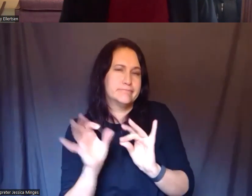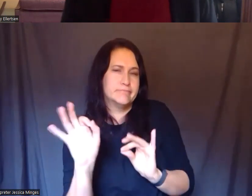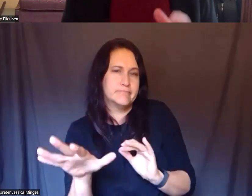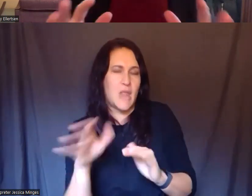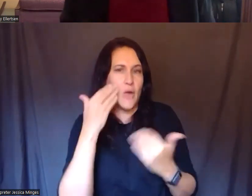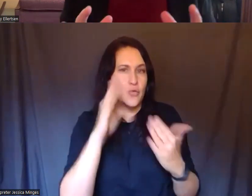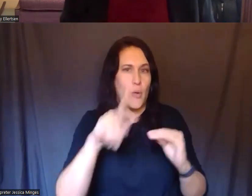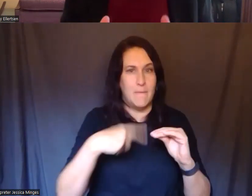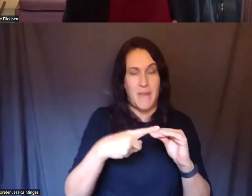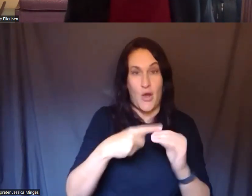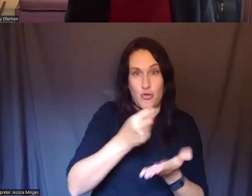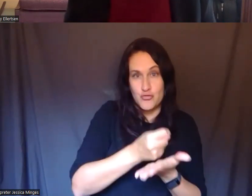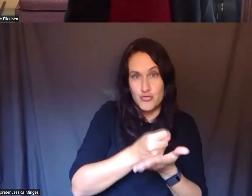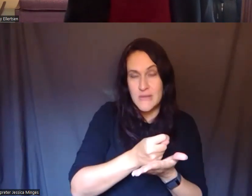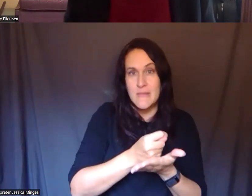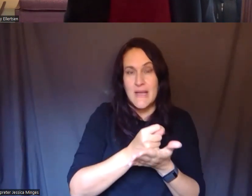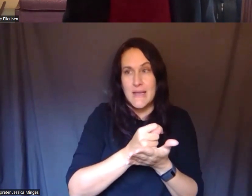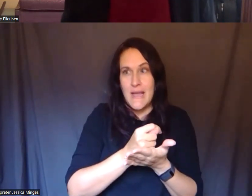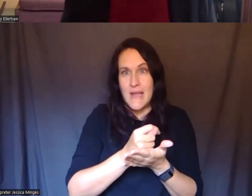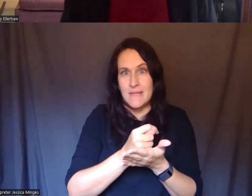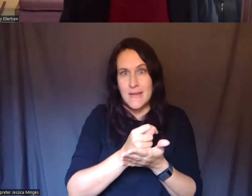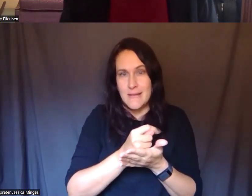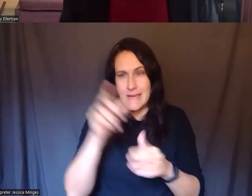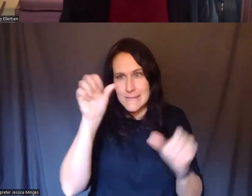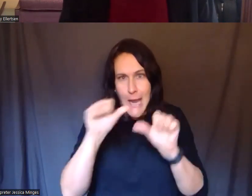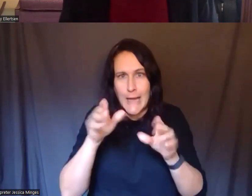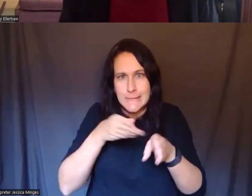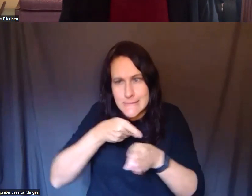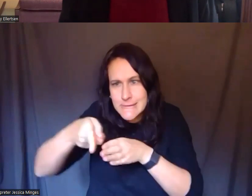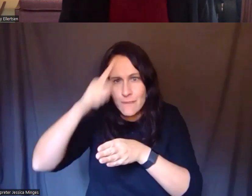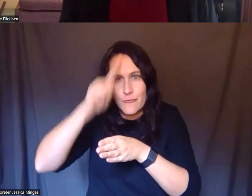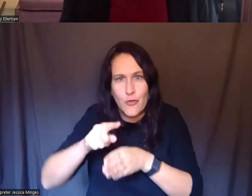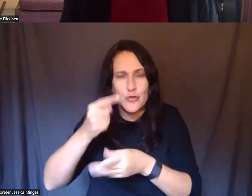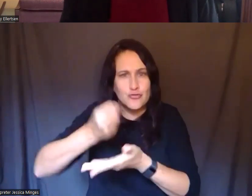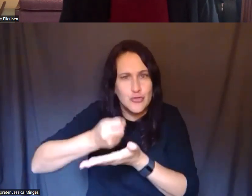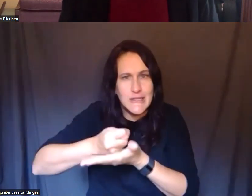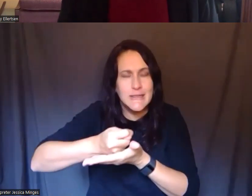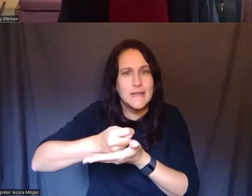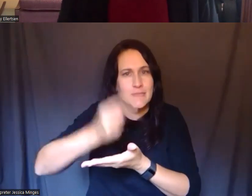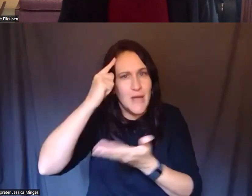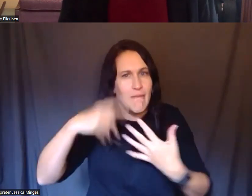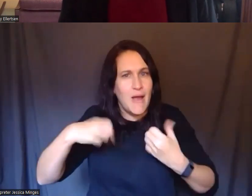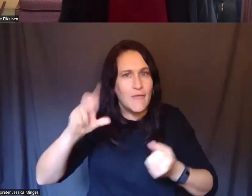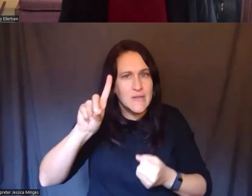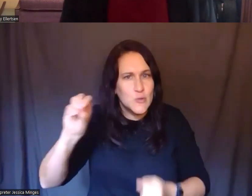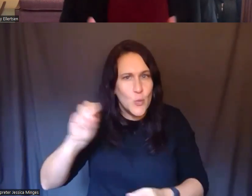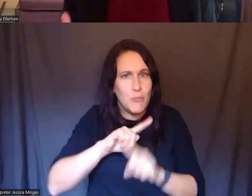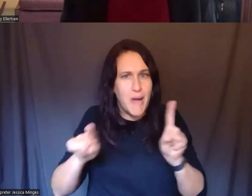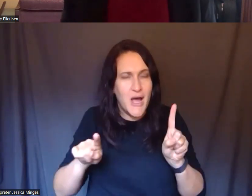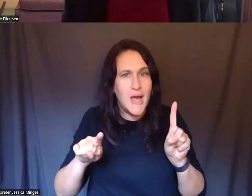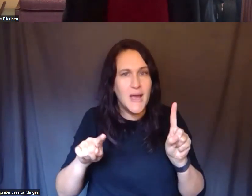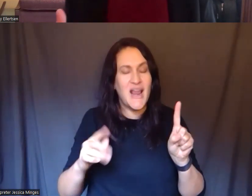the treatment, the science of treating mental health disorders, but I do suspect that having a sense